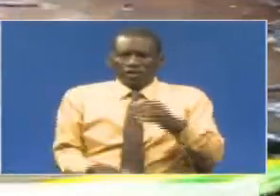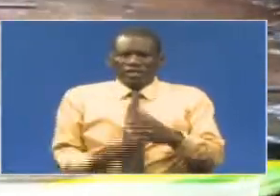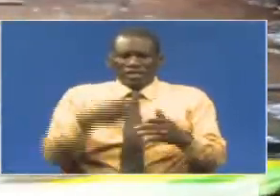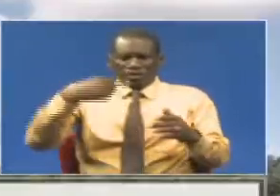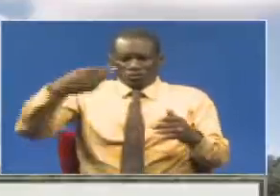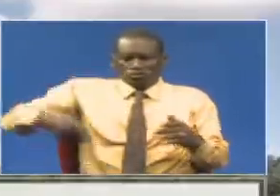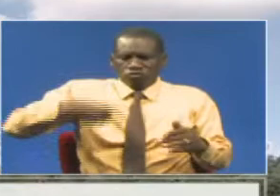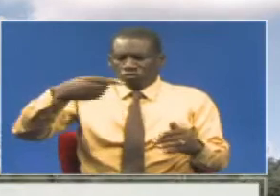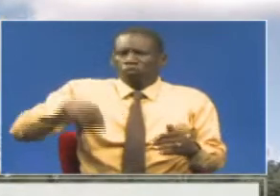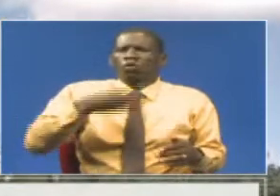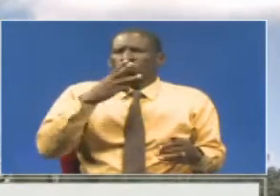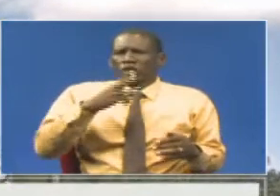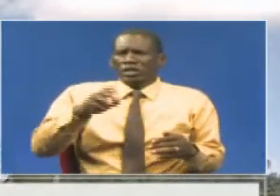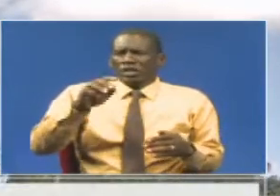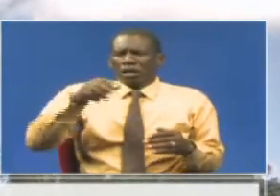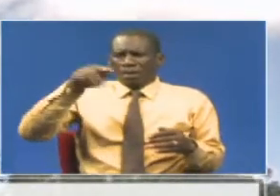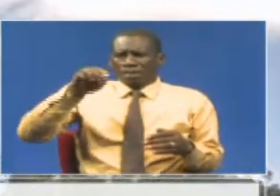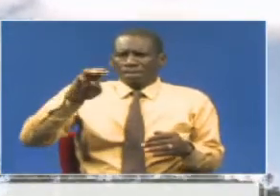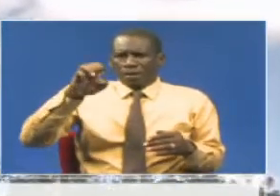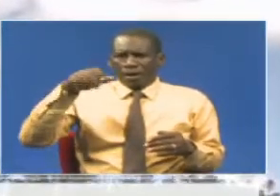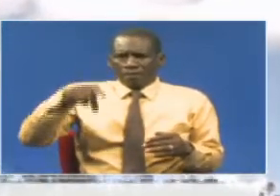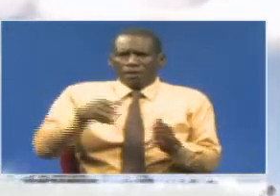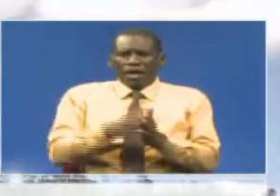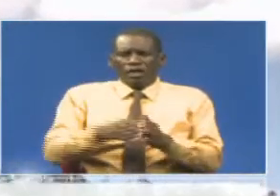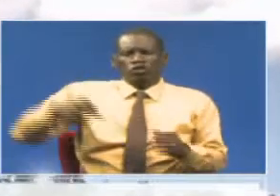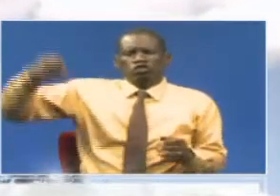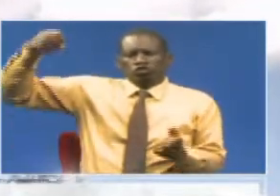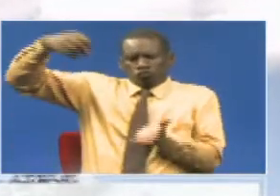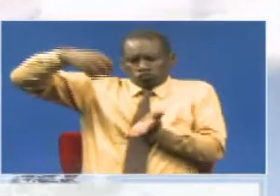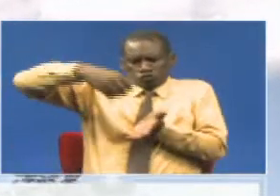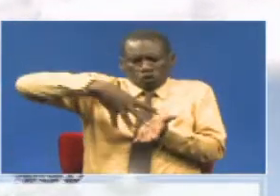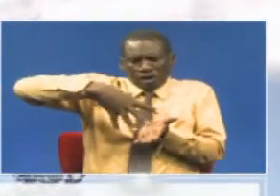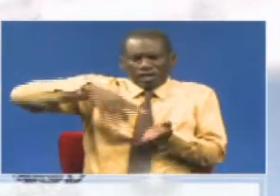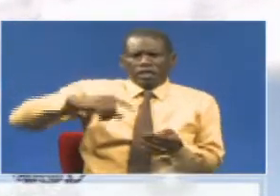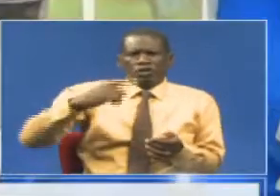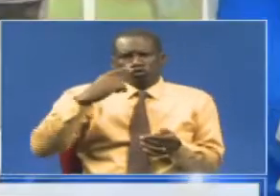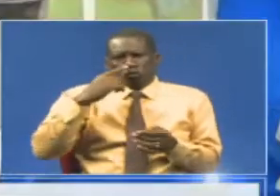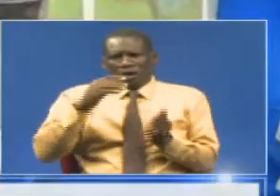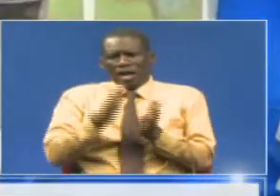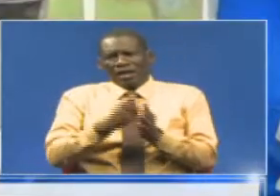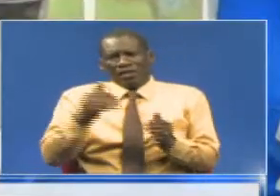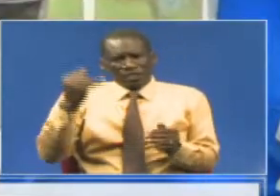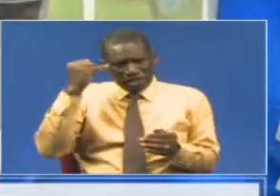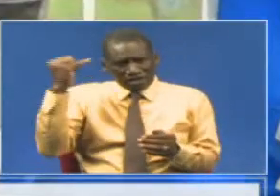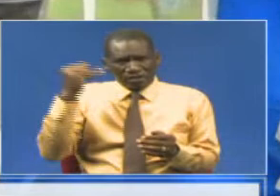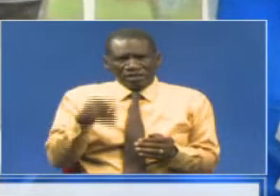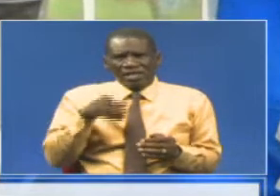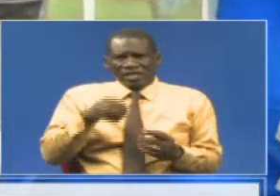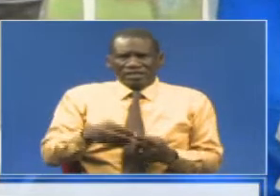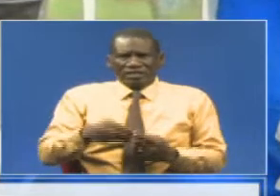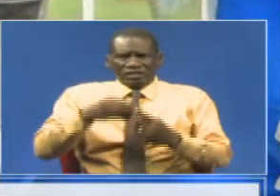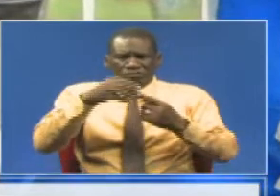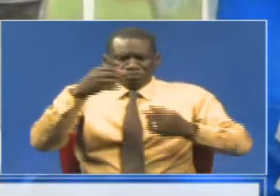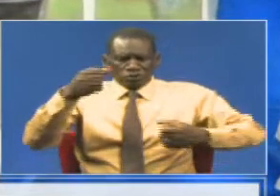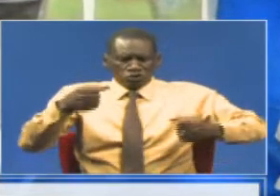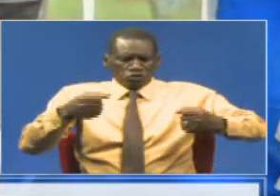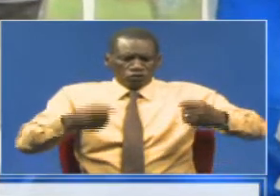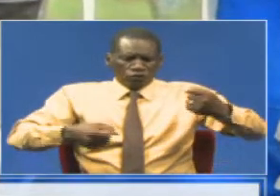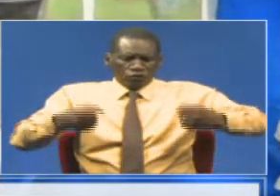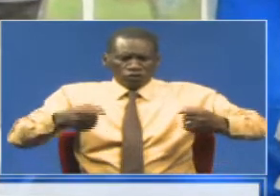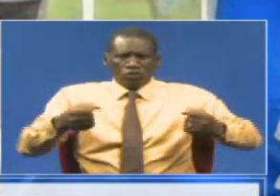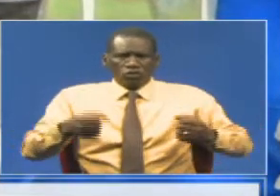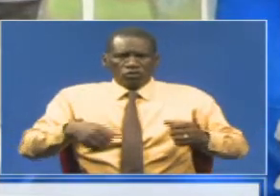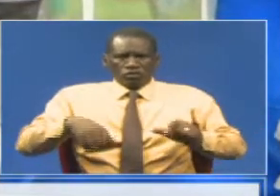water pump as well as solar panels in his homestead, among other inventions. This is a special kind of shotgun